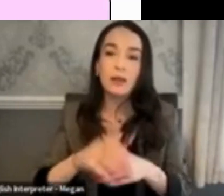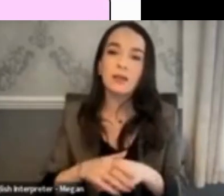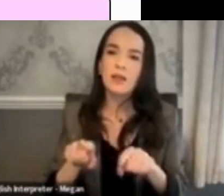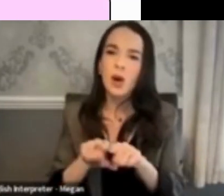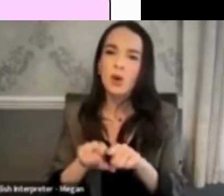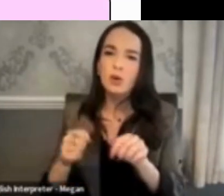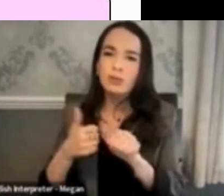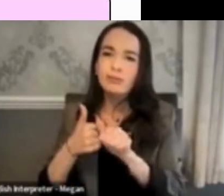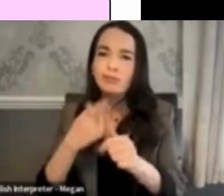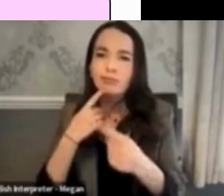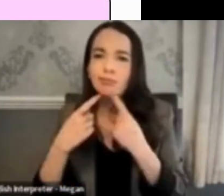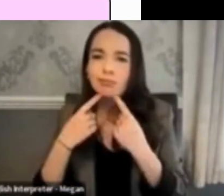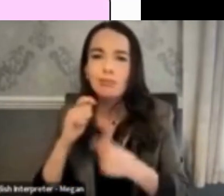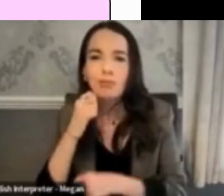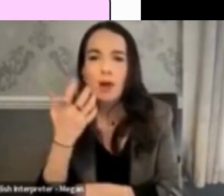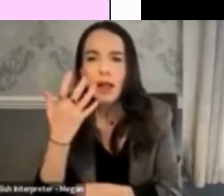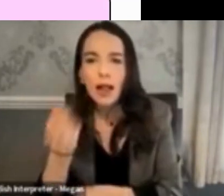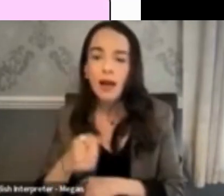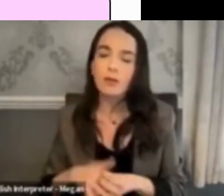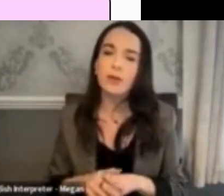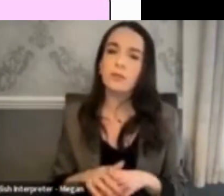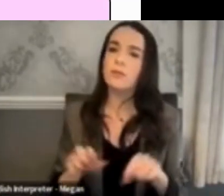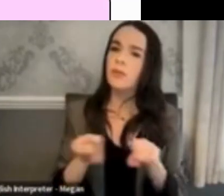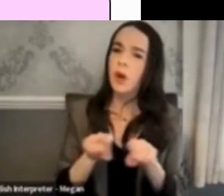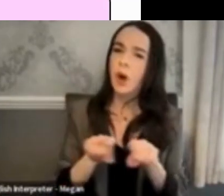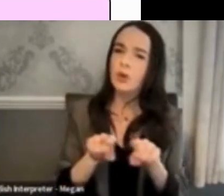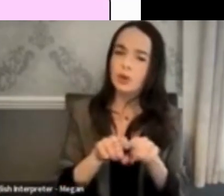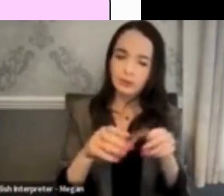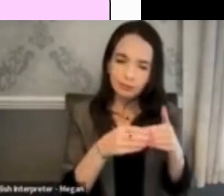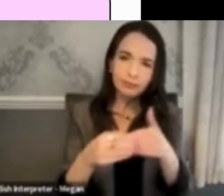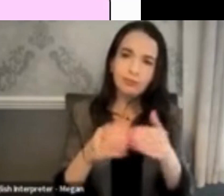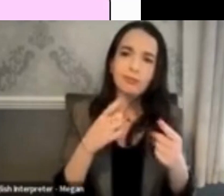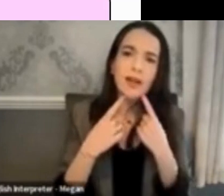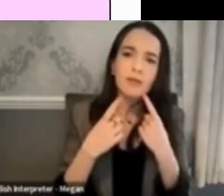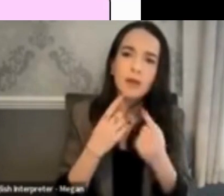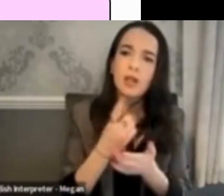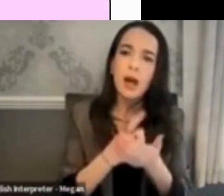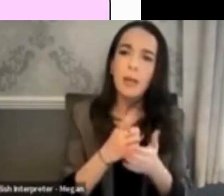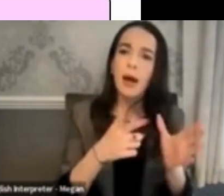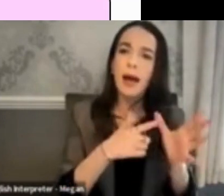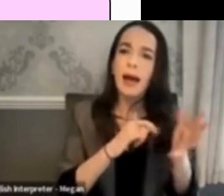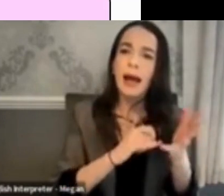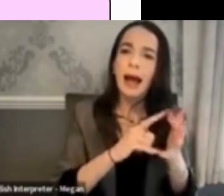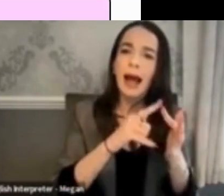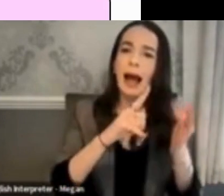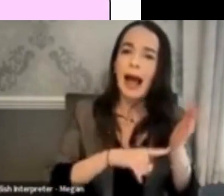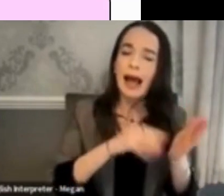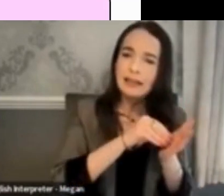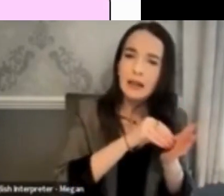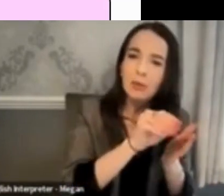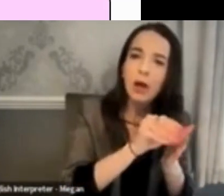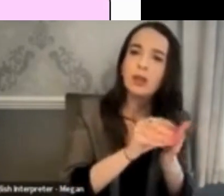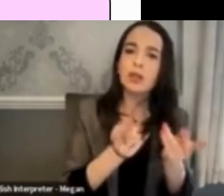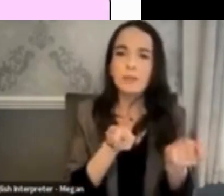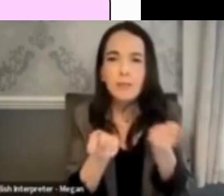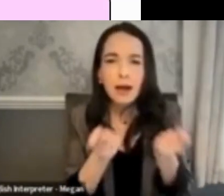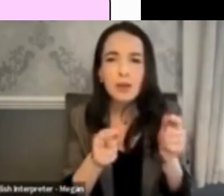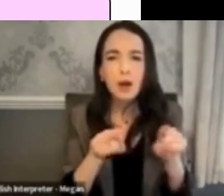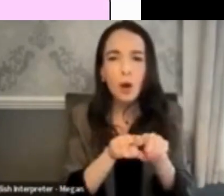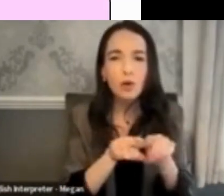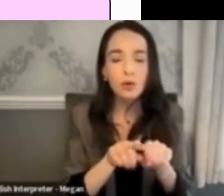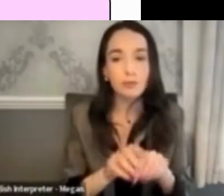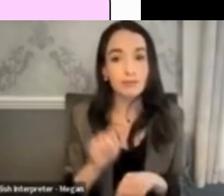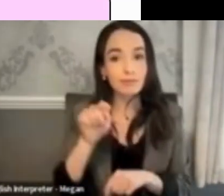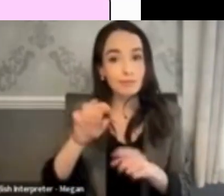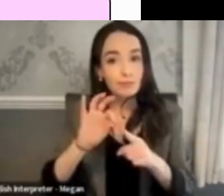information, as well as guidance around asset purchase and management agreements as well. And at that stage, we'll also publish a